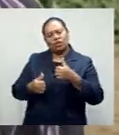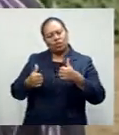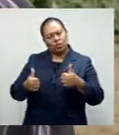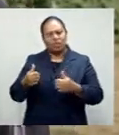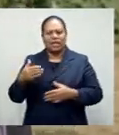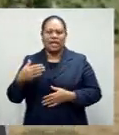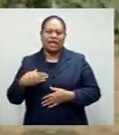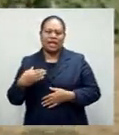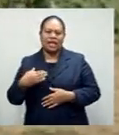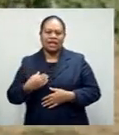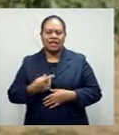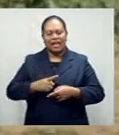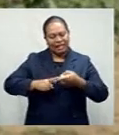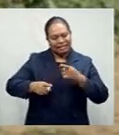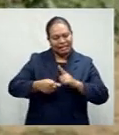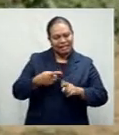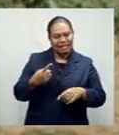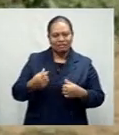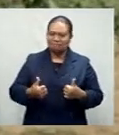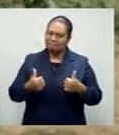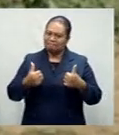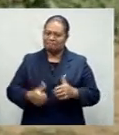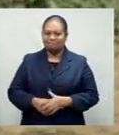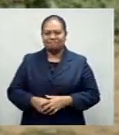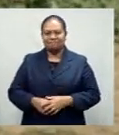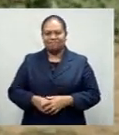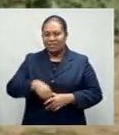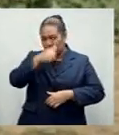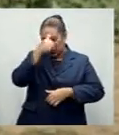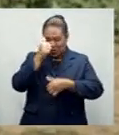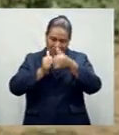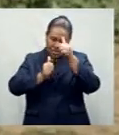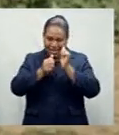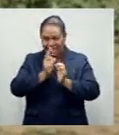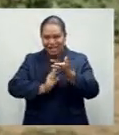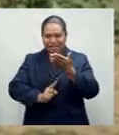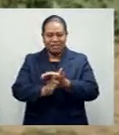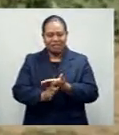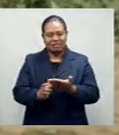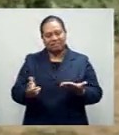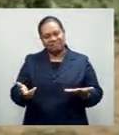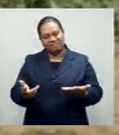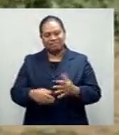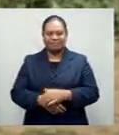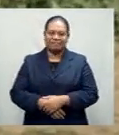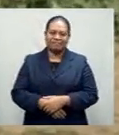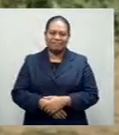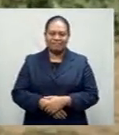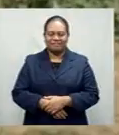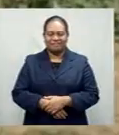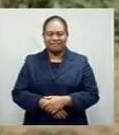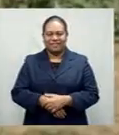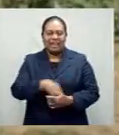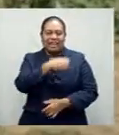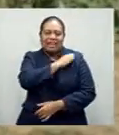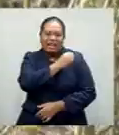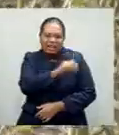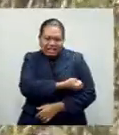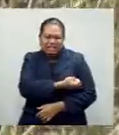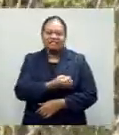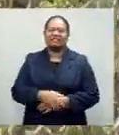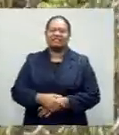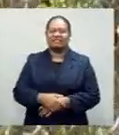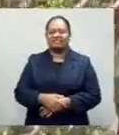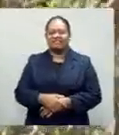like, a good exercise, like everyday sweat coming out and having good energy from this.